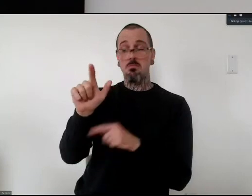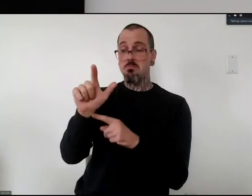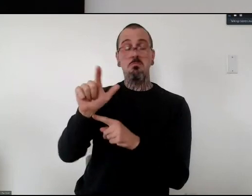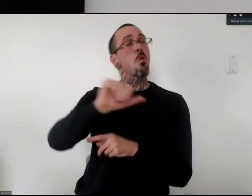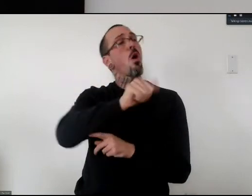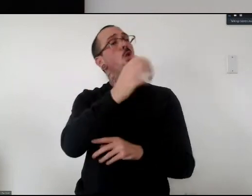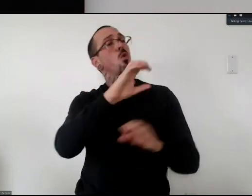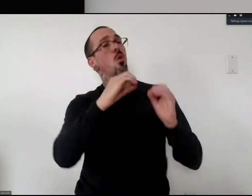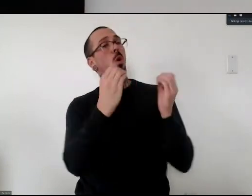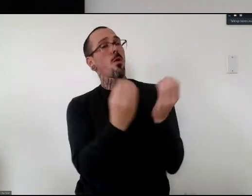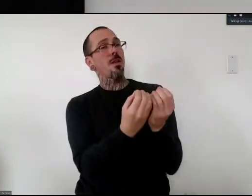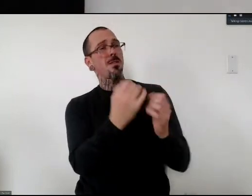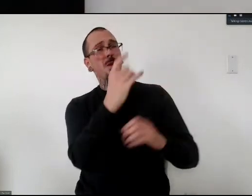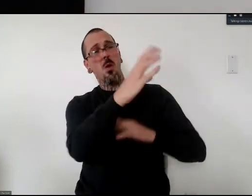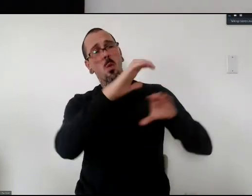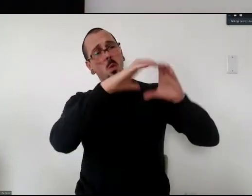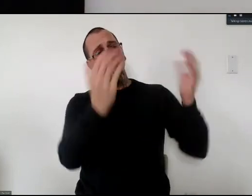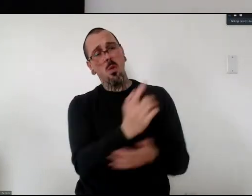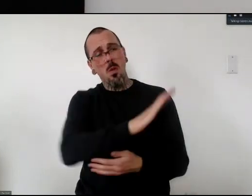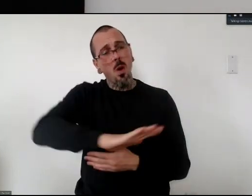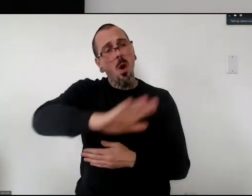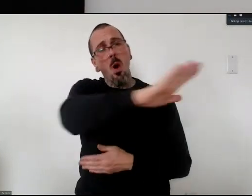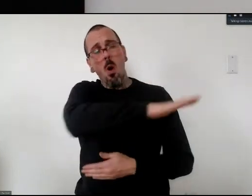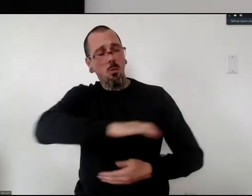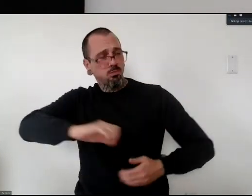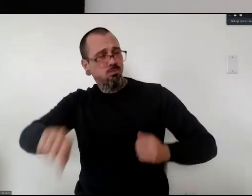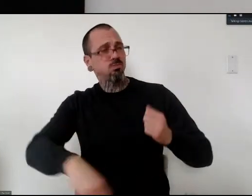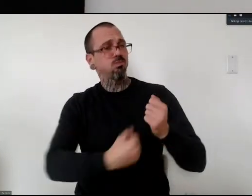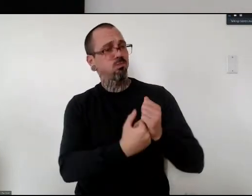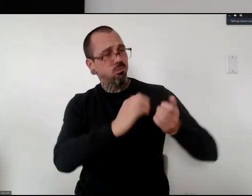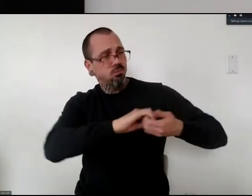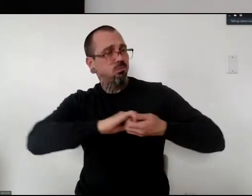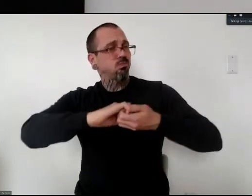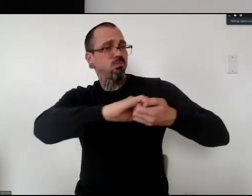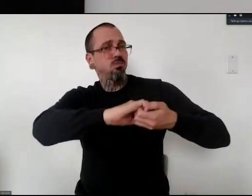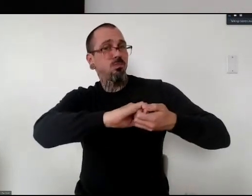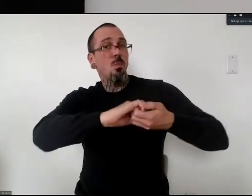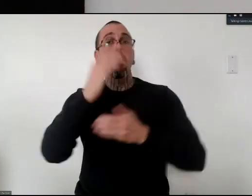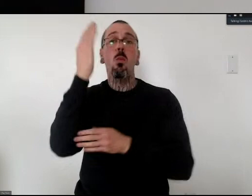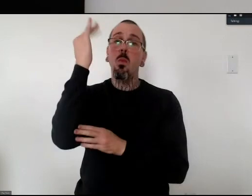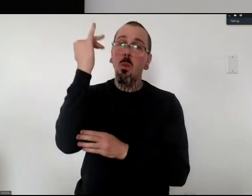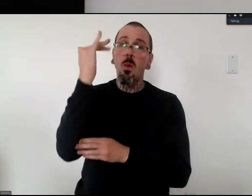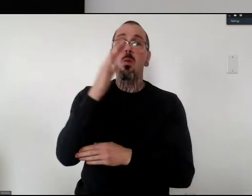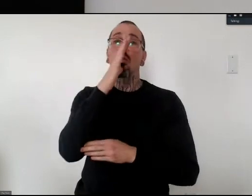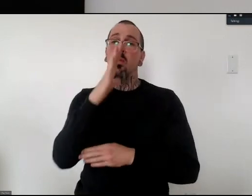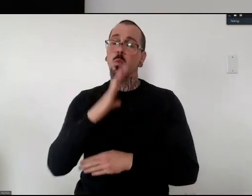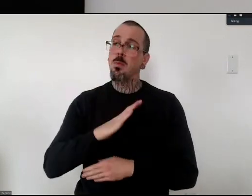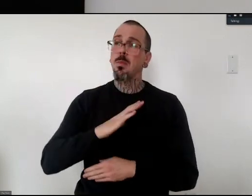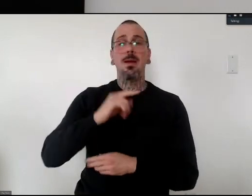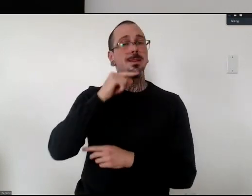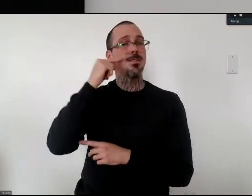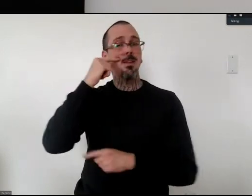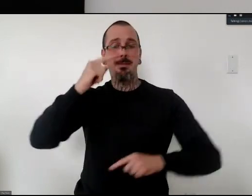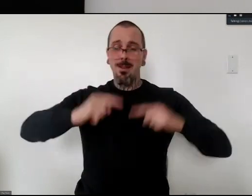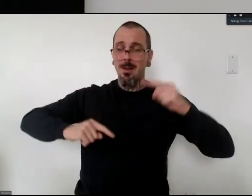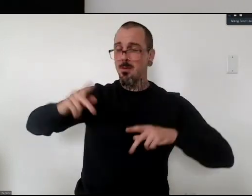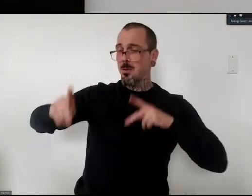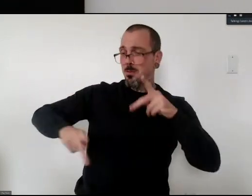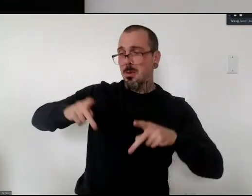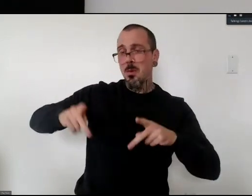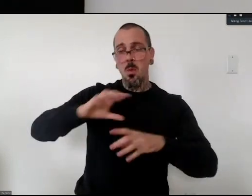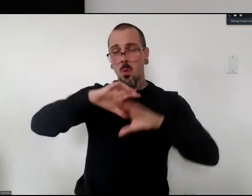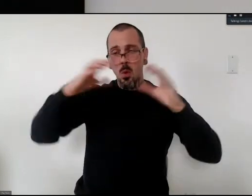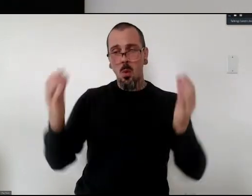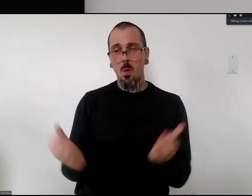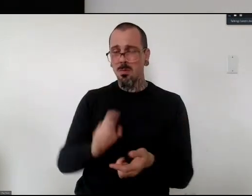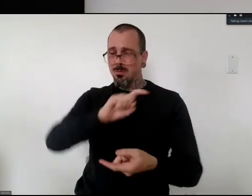desire change for a better, more equal, and more just world for women and gender-diverse individuals. And whereas it